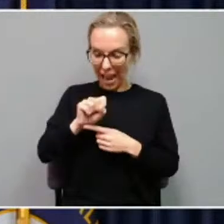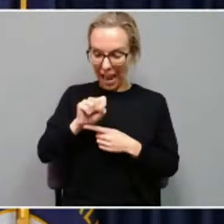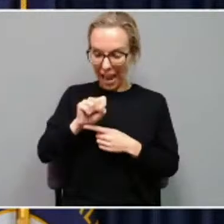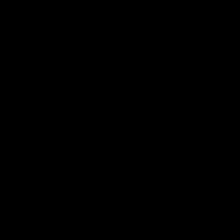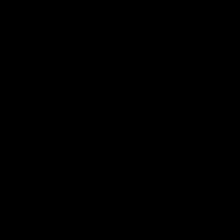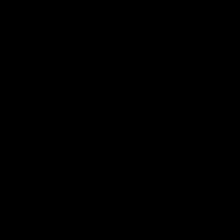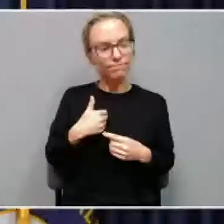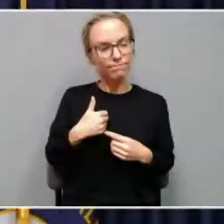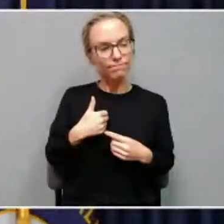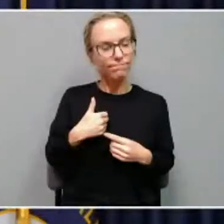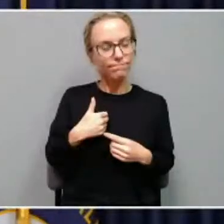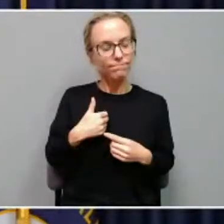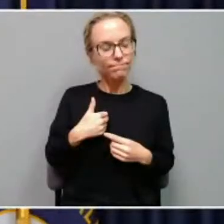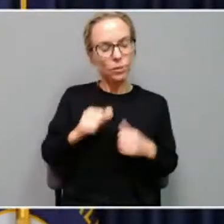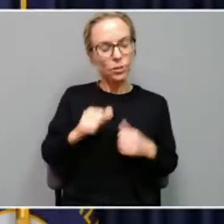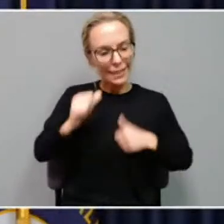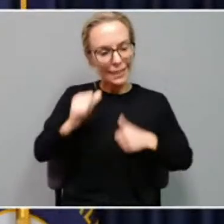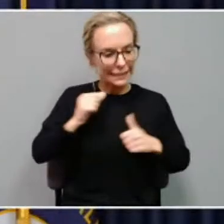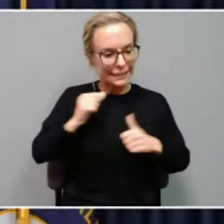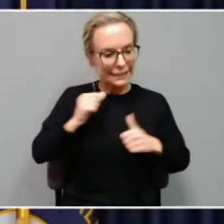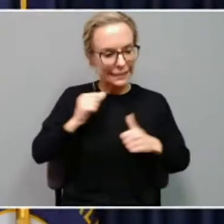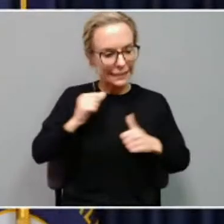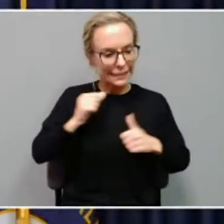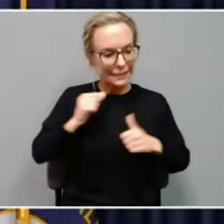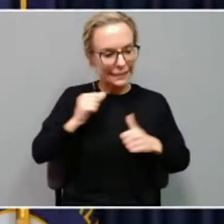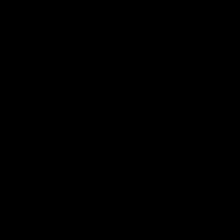Some more long